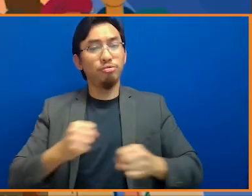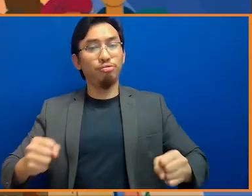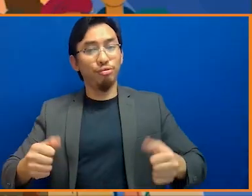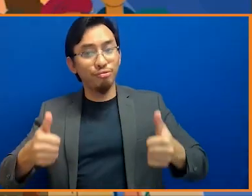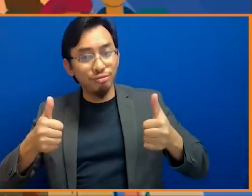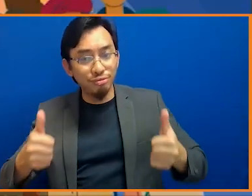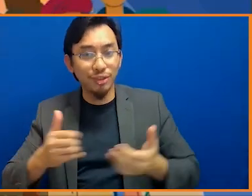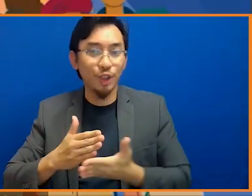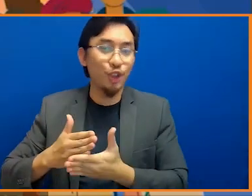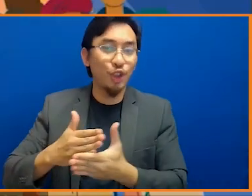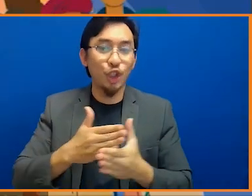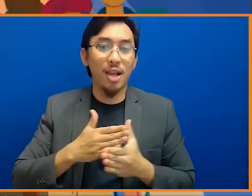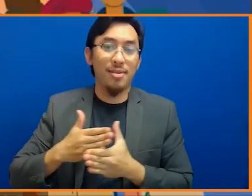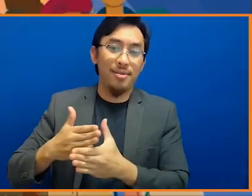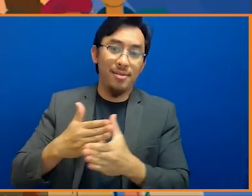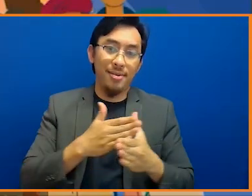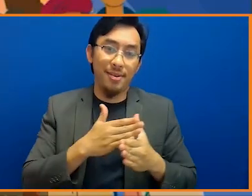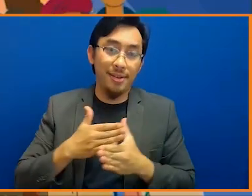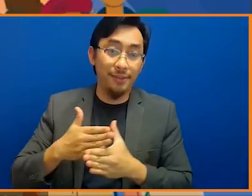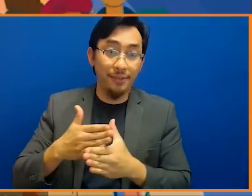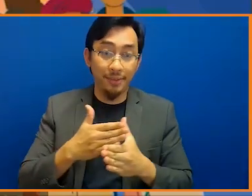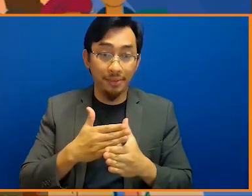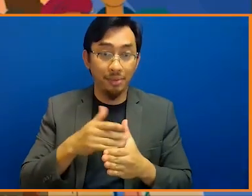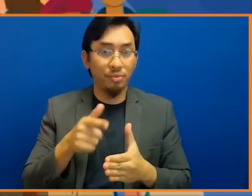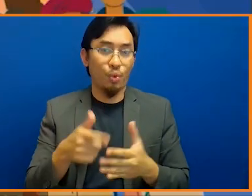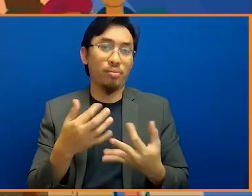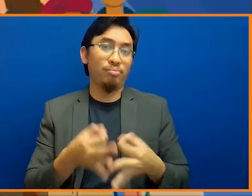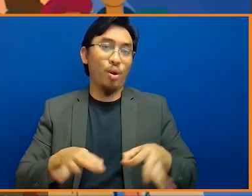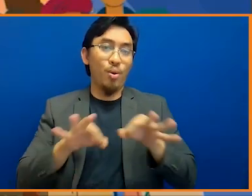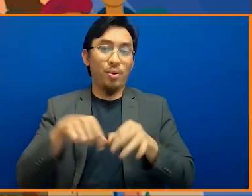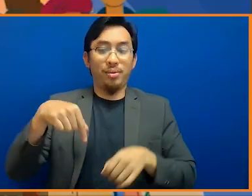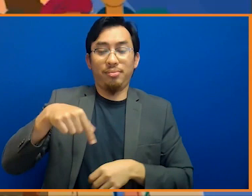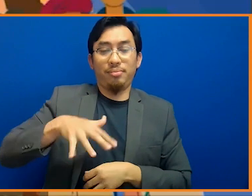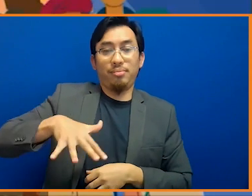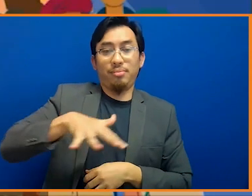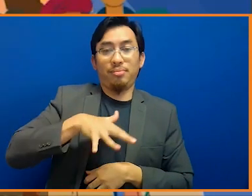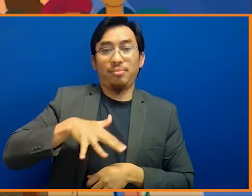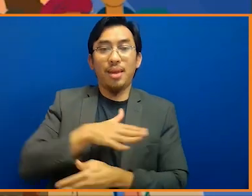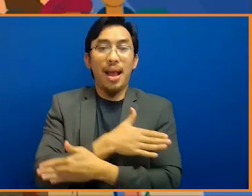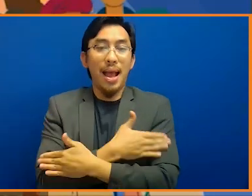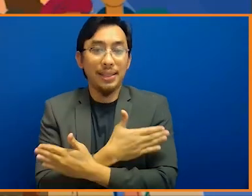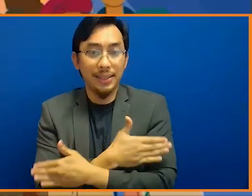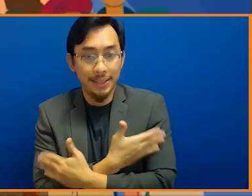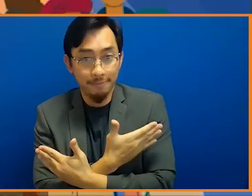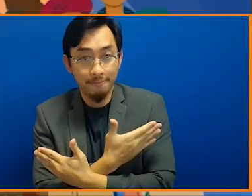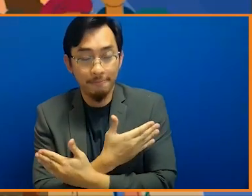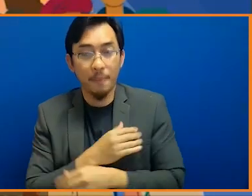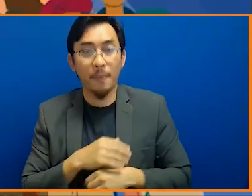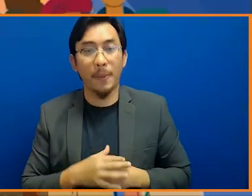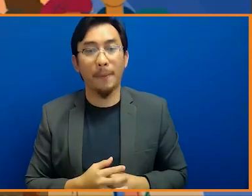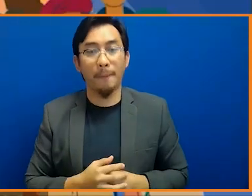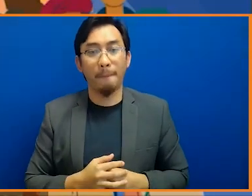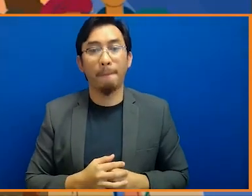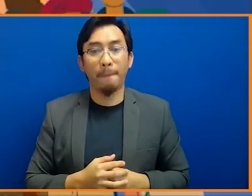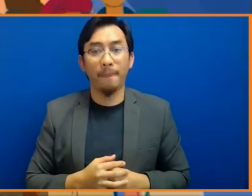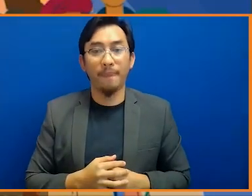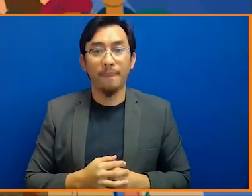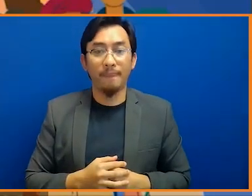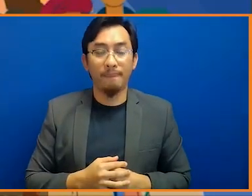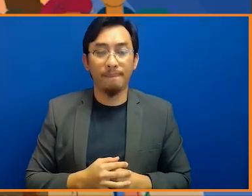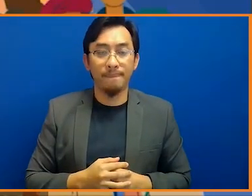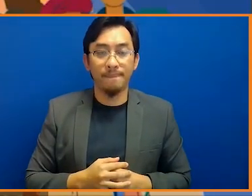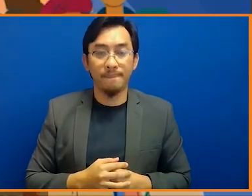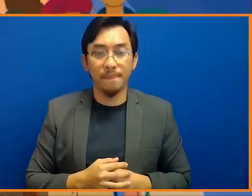participation in order to increase or sharing the knowledge itself, it's crucial in our places in